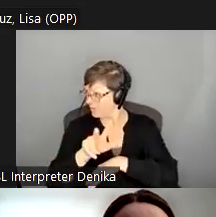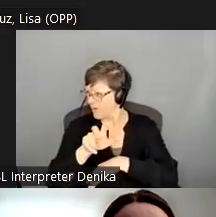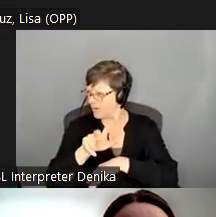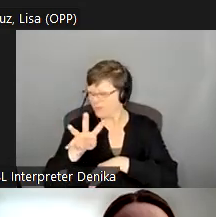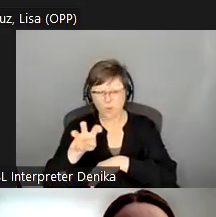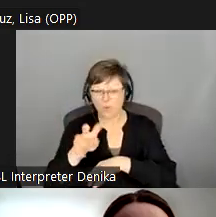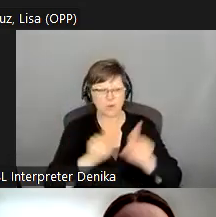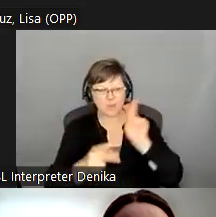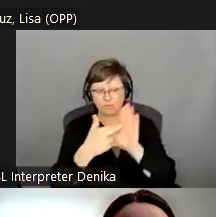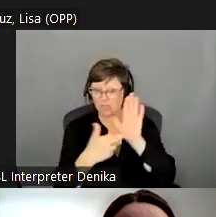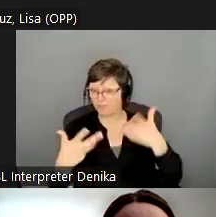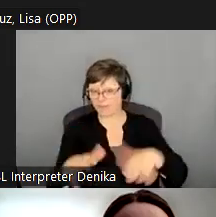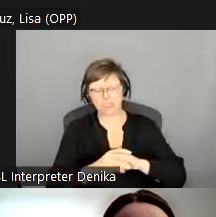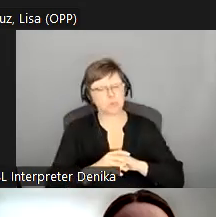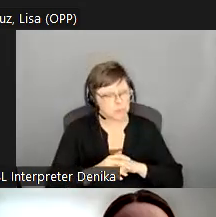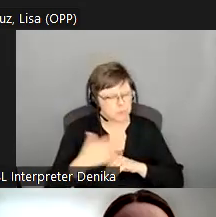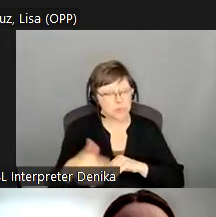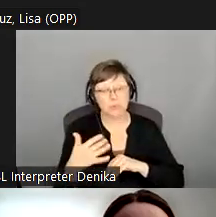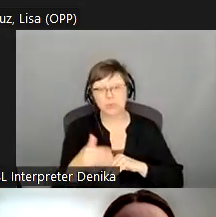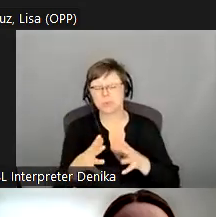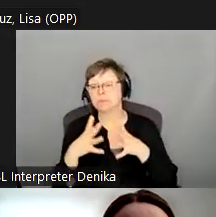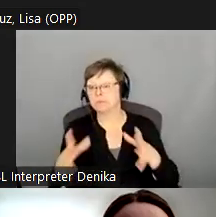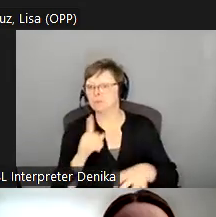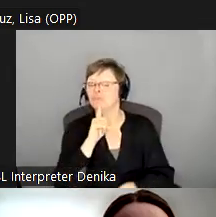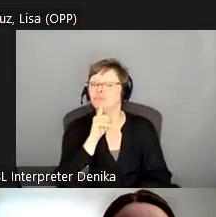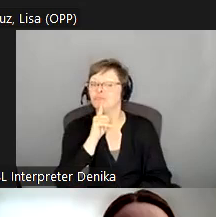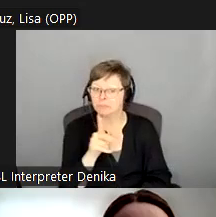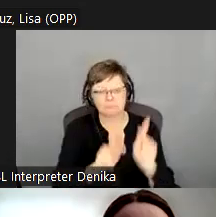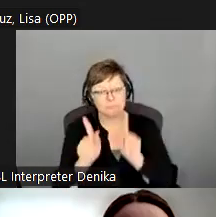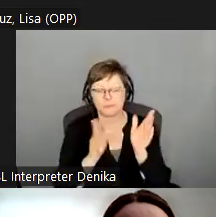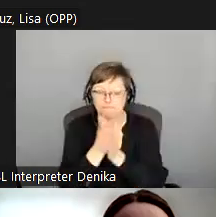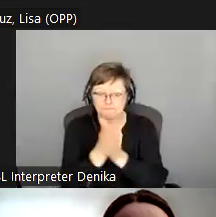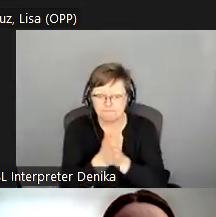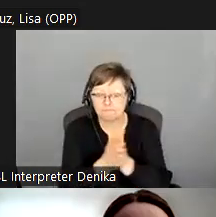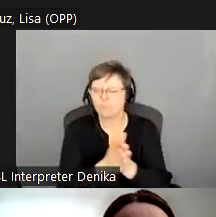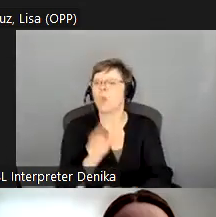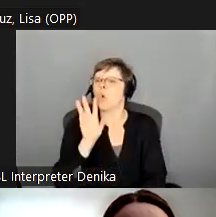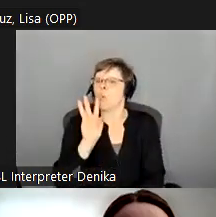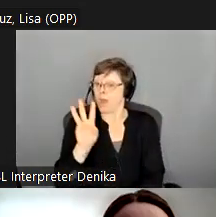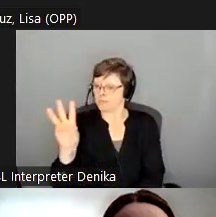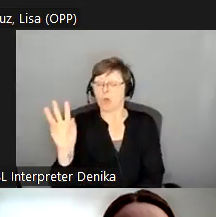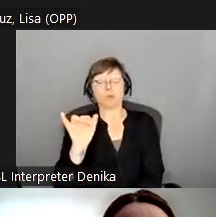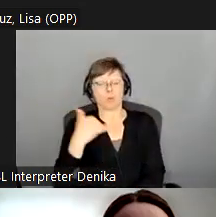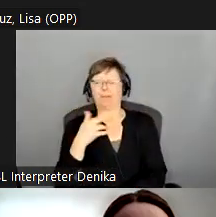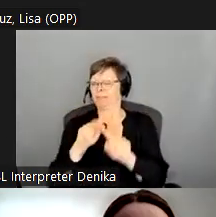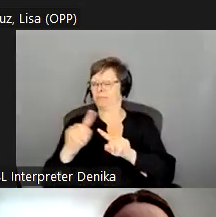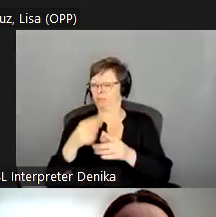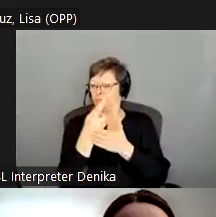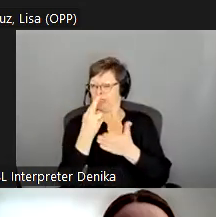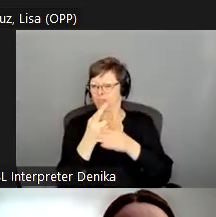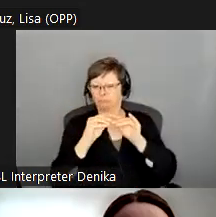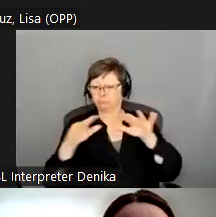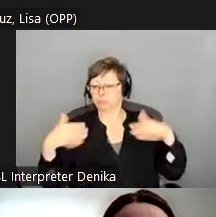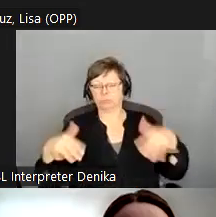at this point. So lots of interest in some of those sessions. Our website also has lots of resources for people to